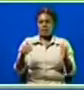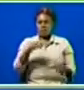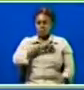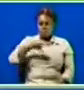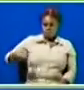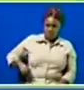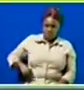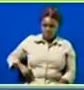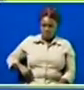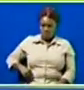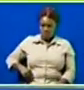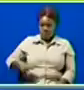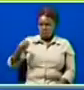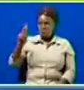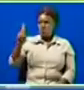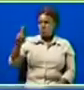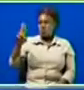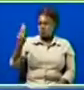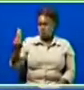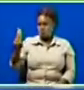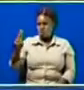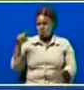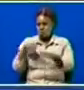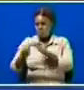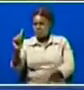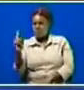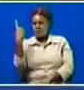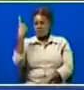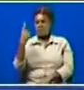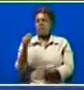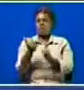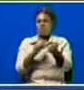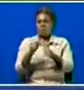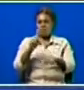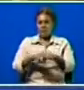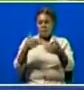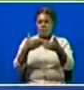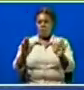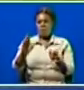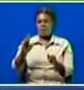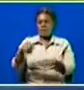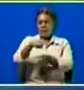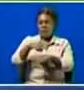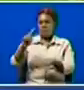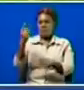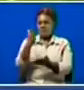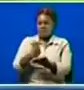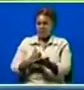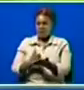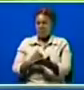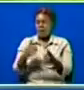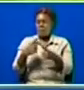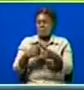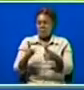Queens. Nuru Hensley of Soccer Queens netted the first goal of the match during the opening hours of the first half, but